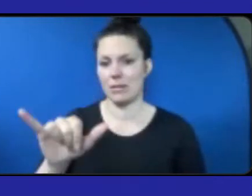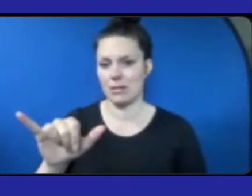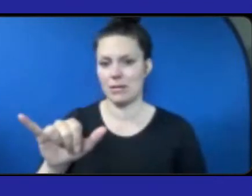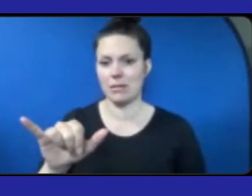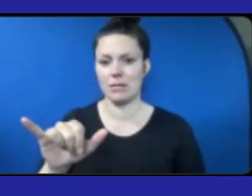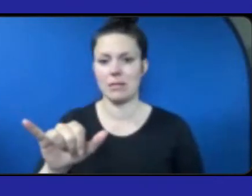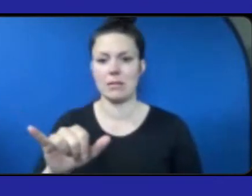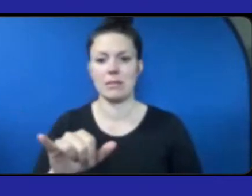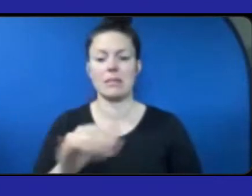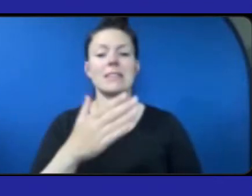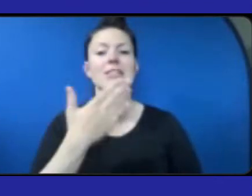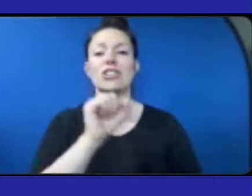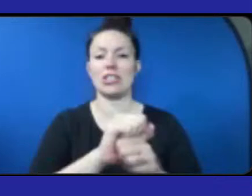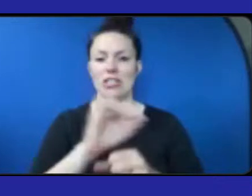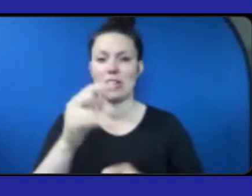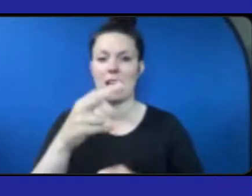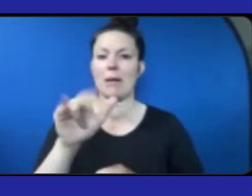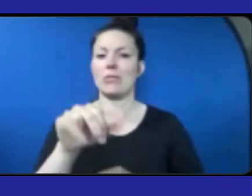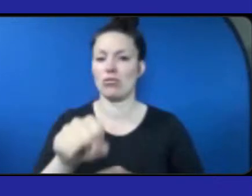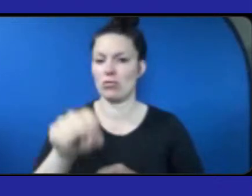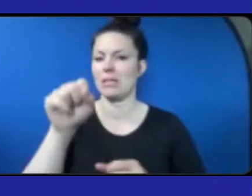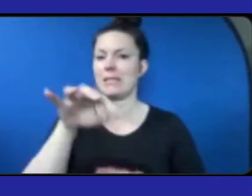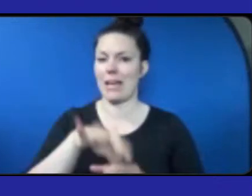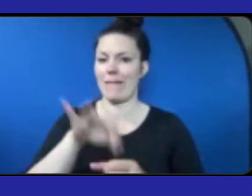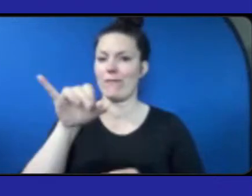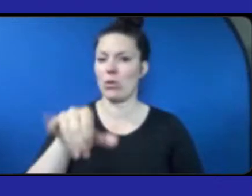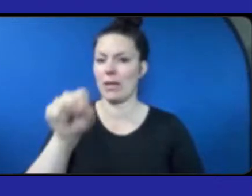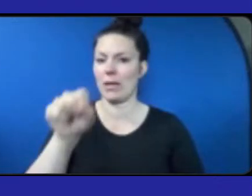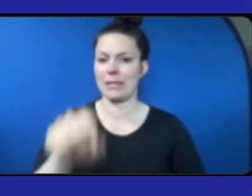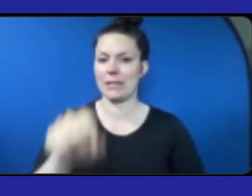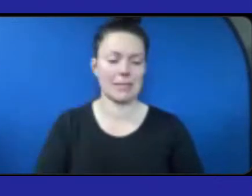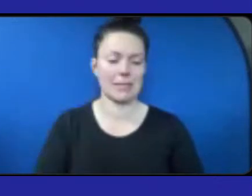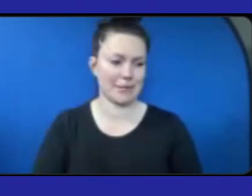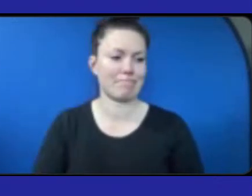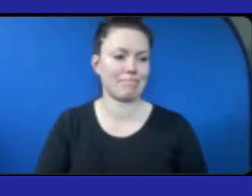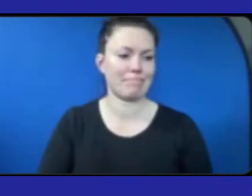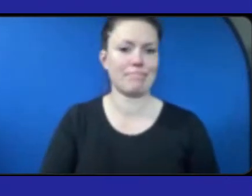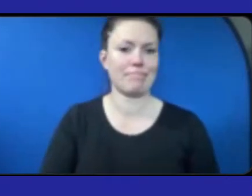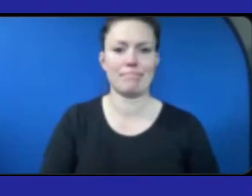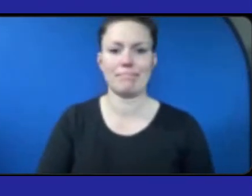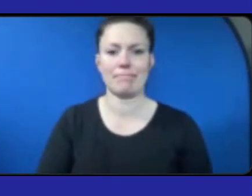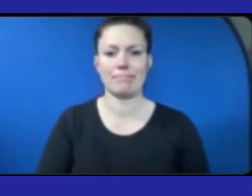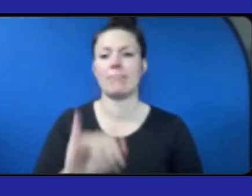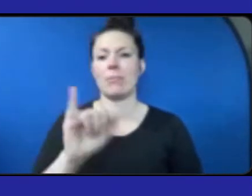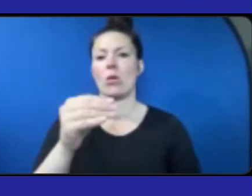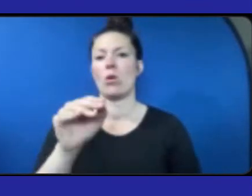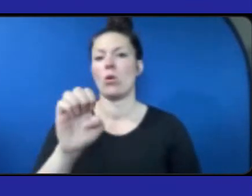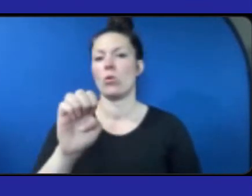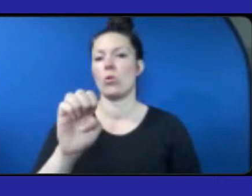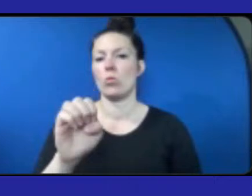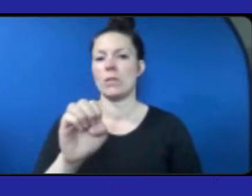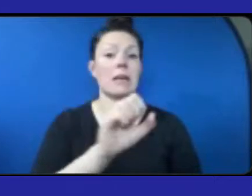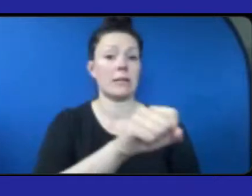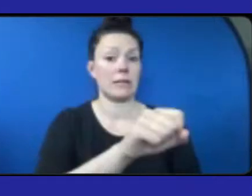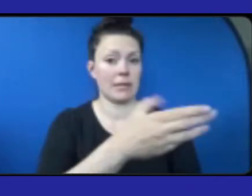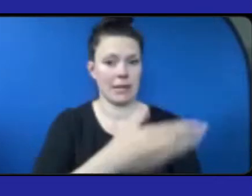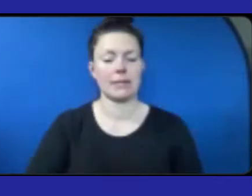job, Chris. I vote yes. Thank you. and Jose Pagan.